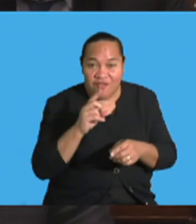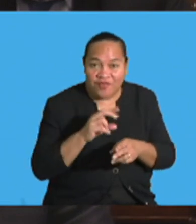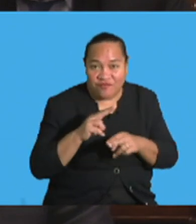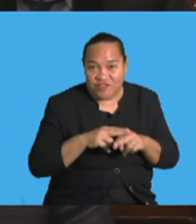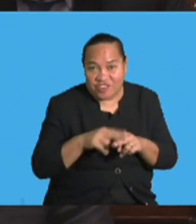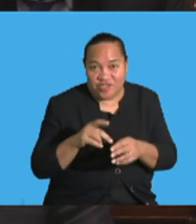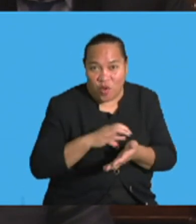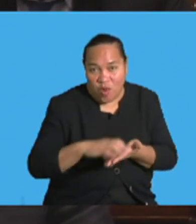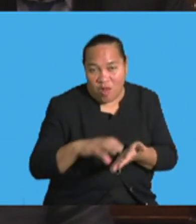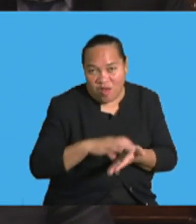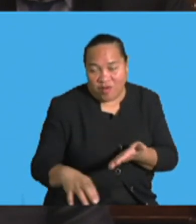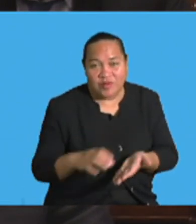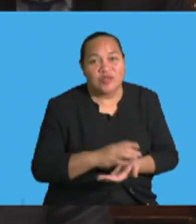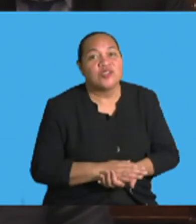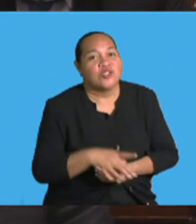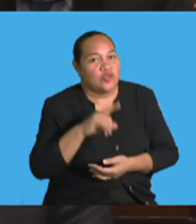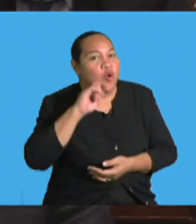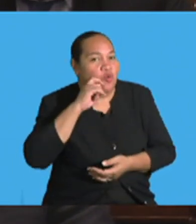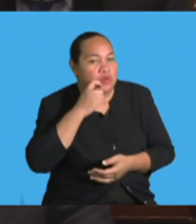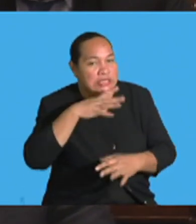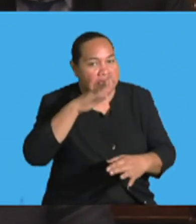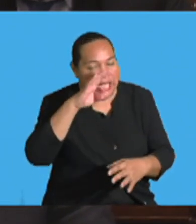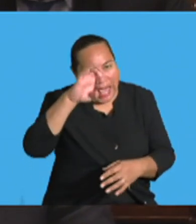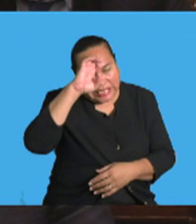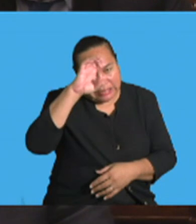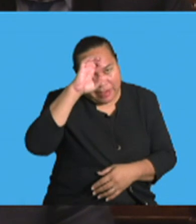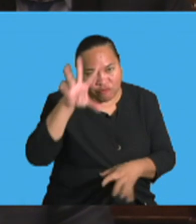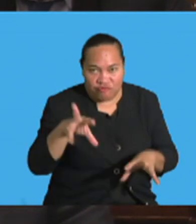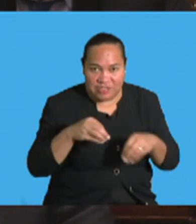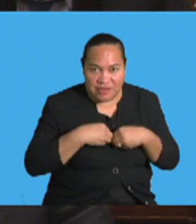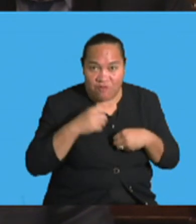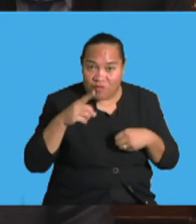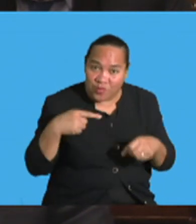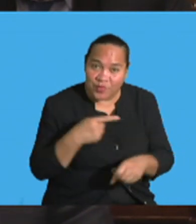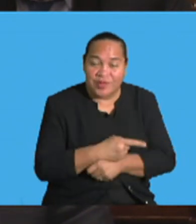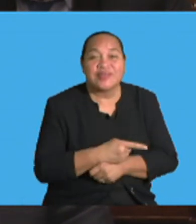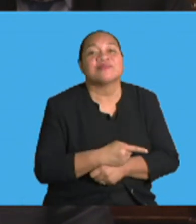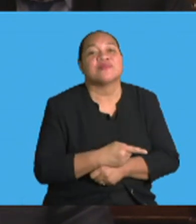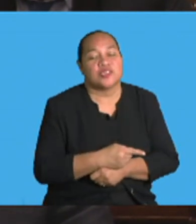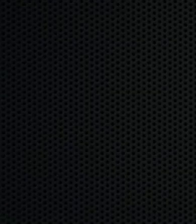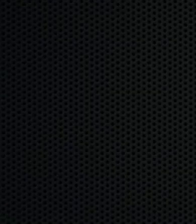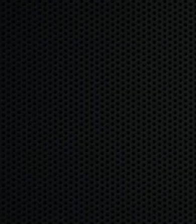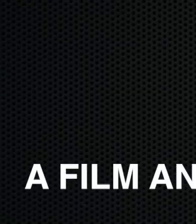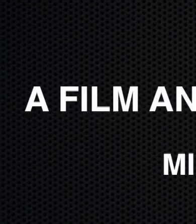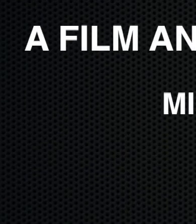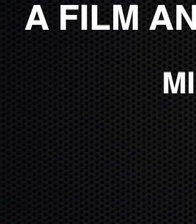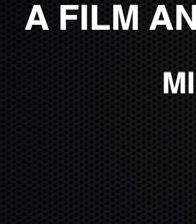58,540 per annum. Mr. Speaker, it only happens under the Fiji First government.